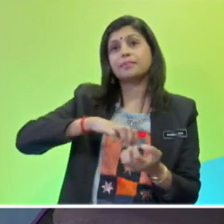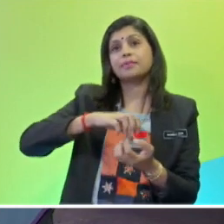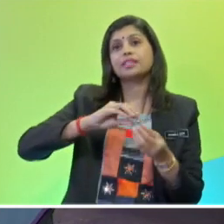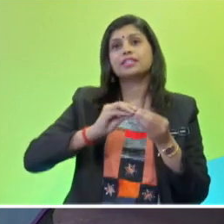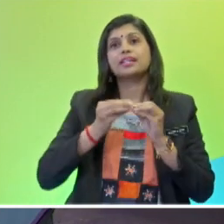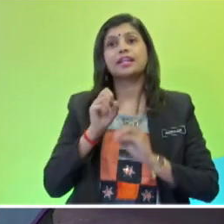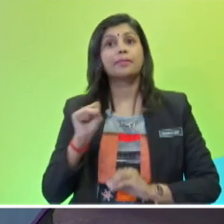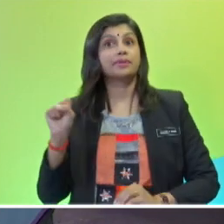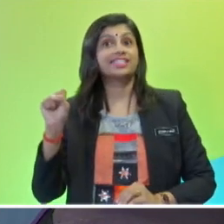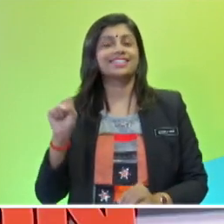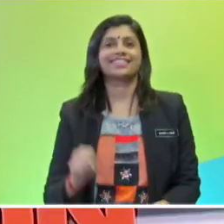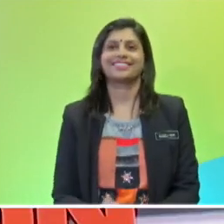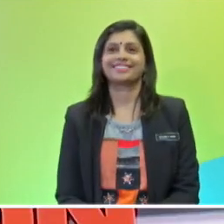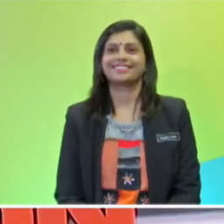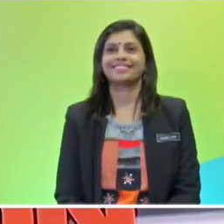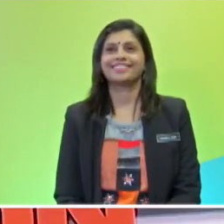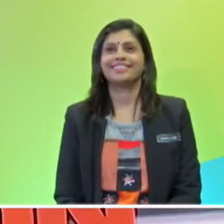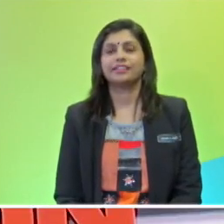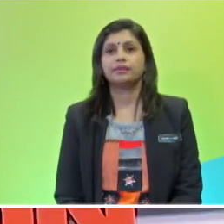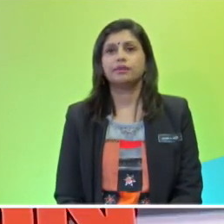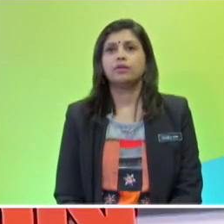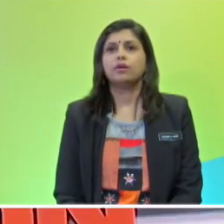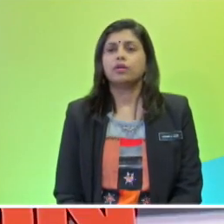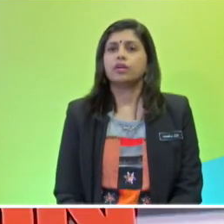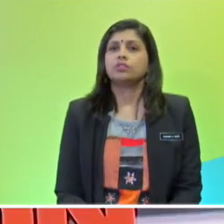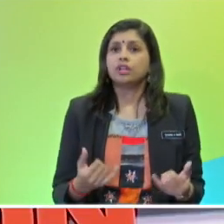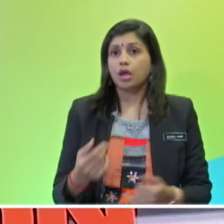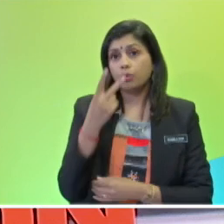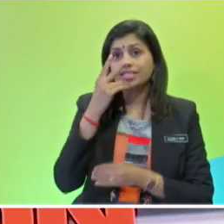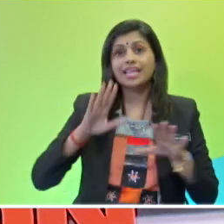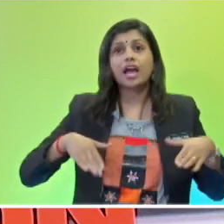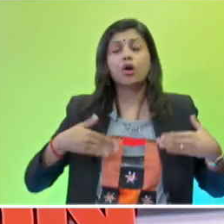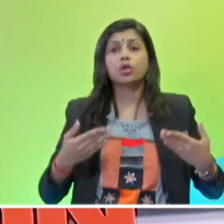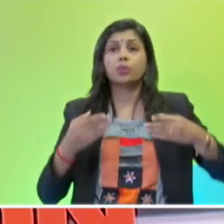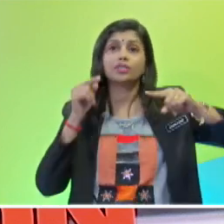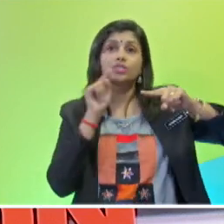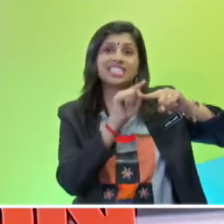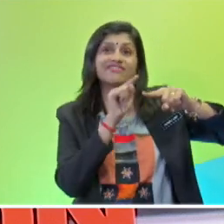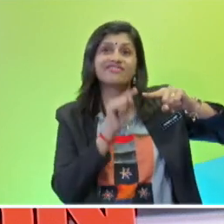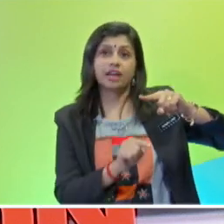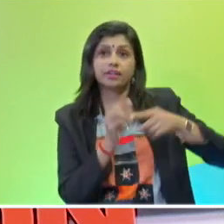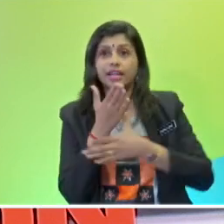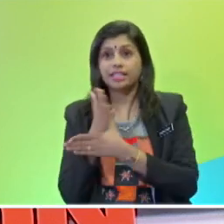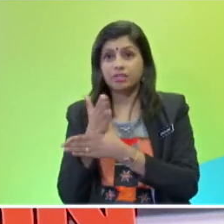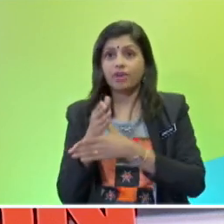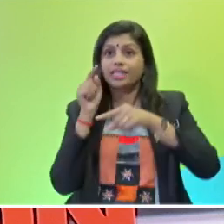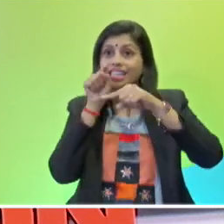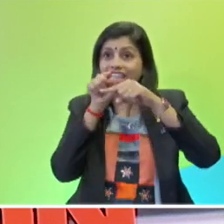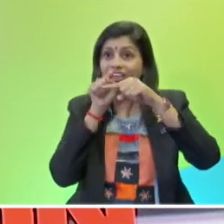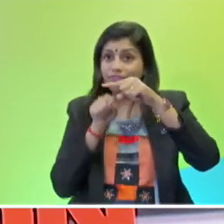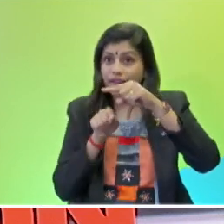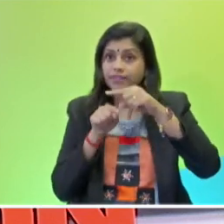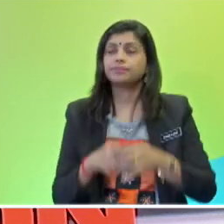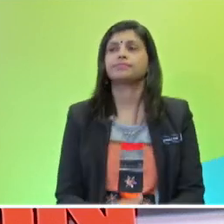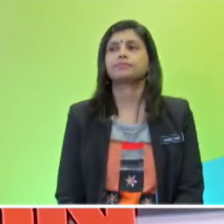Okay, next. Okay, how to divide these fractions? Normally, there are 3 components in division of fractions. So, first thing is